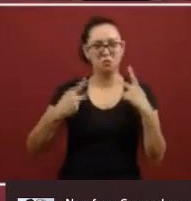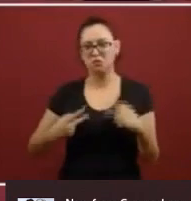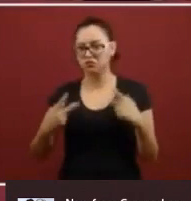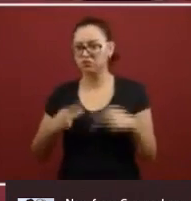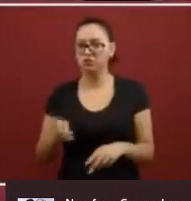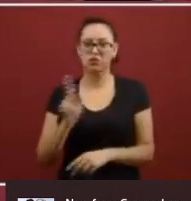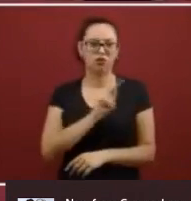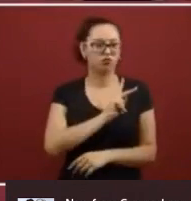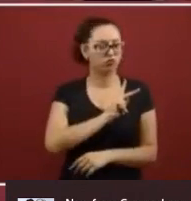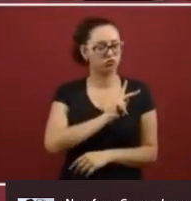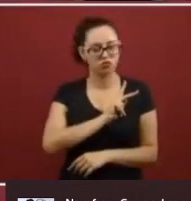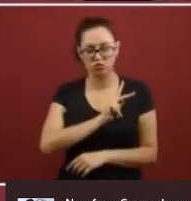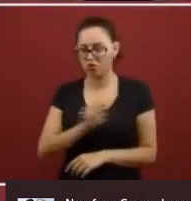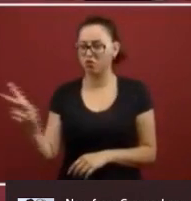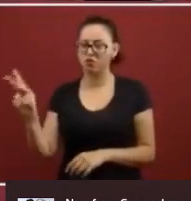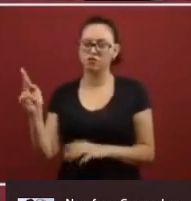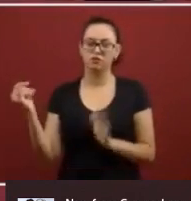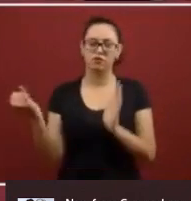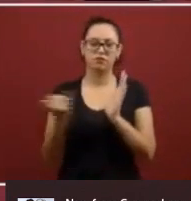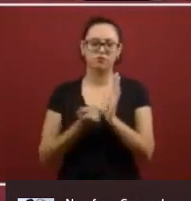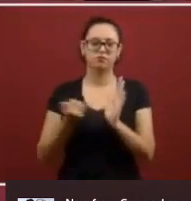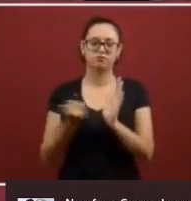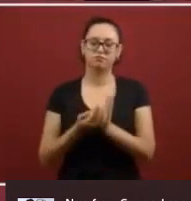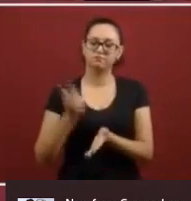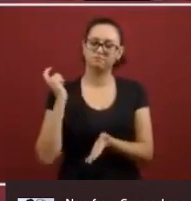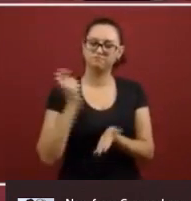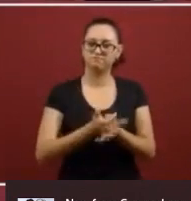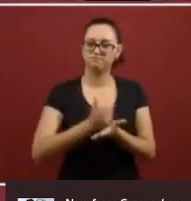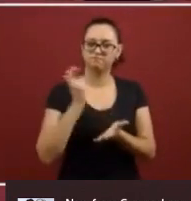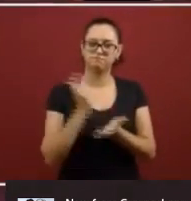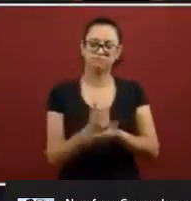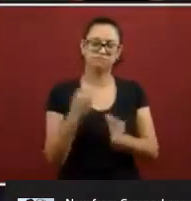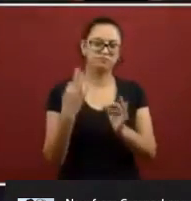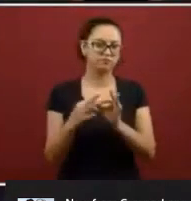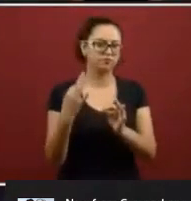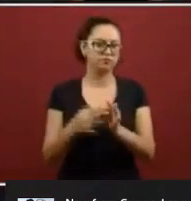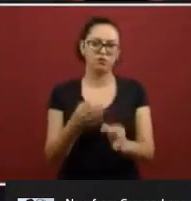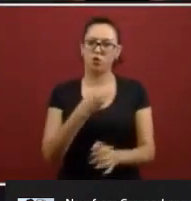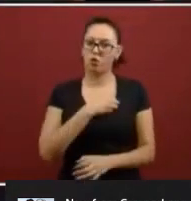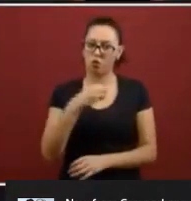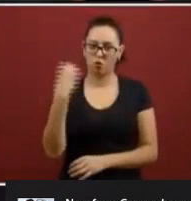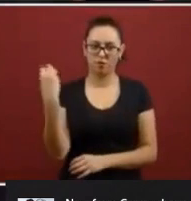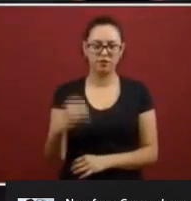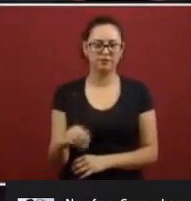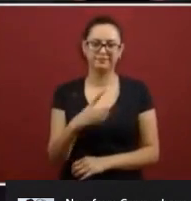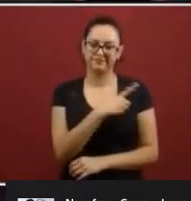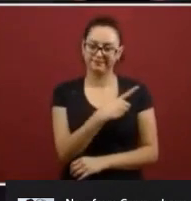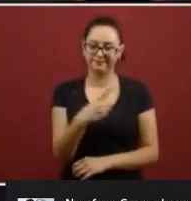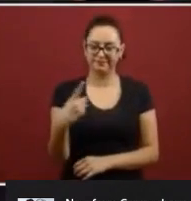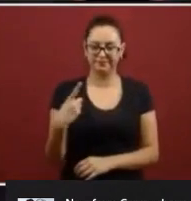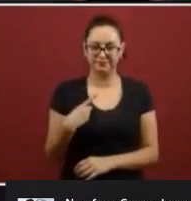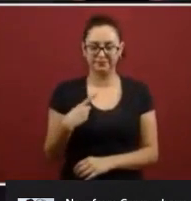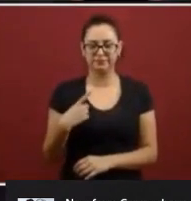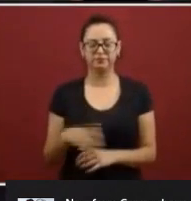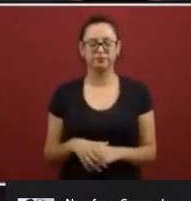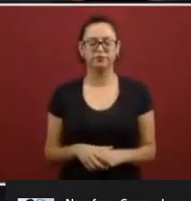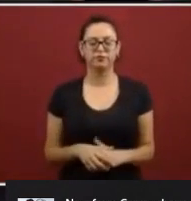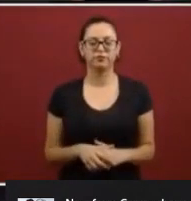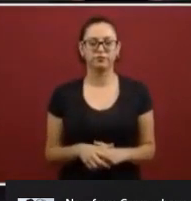citizens and contributors that have the obligation to pay taxes can do it